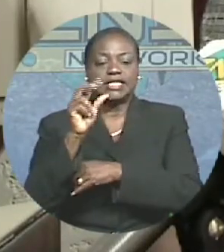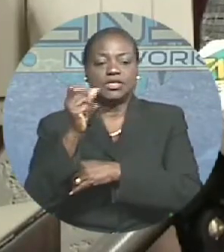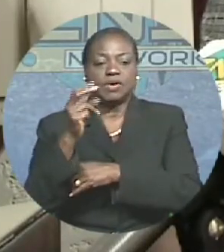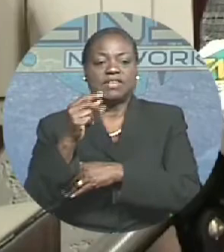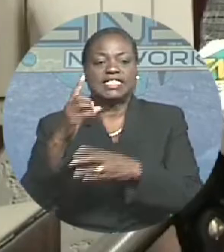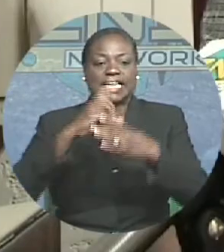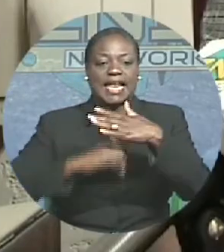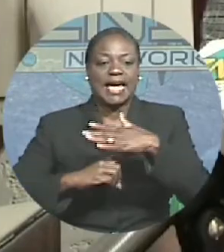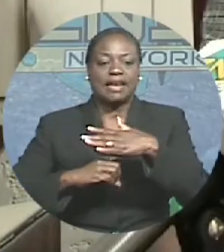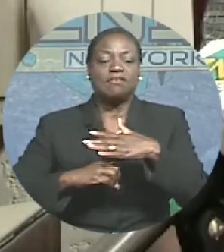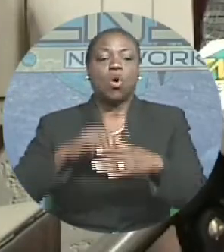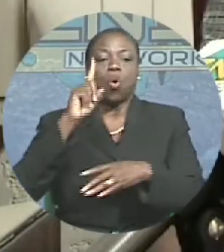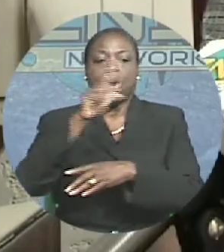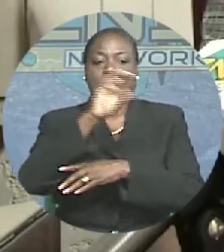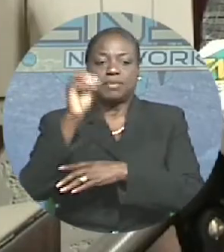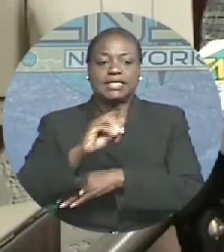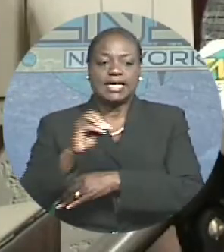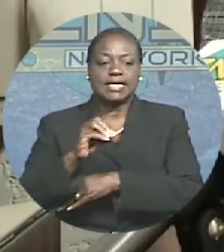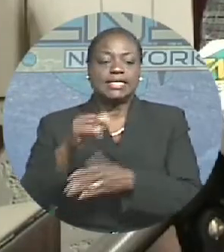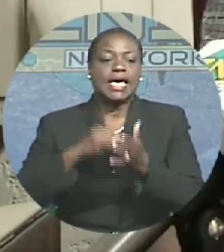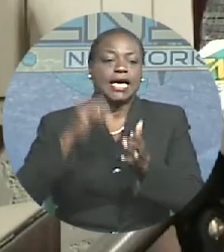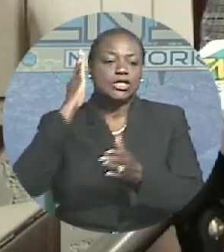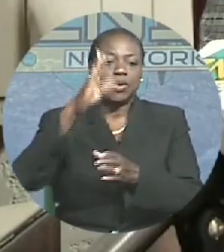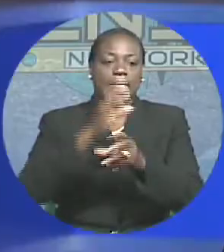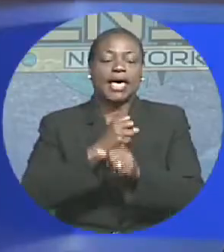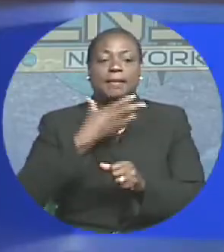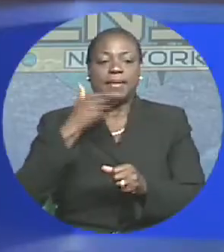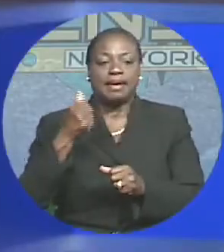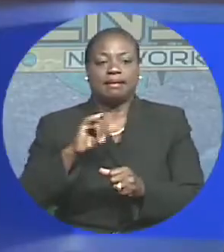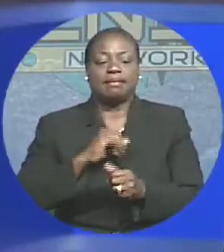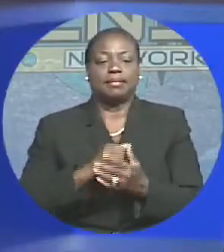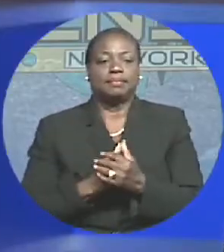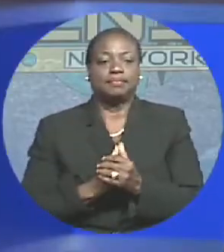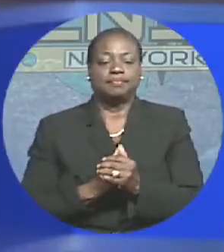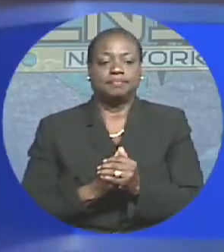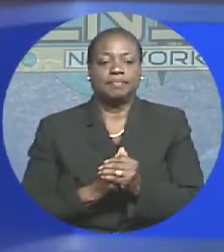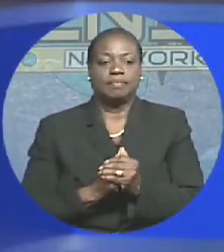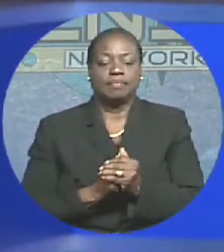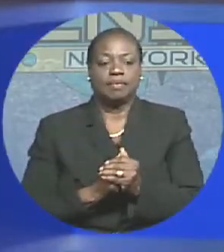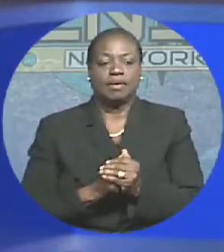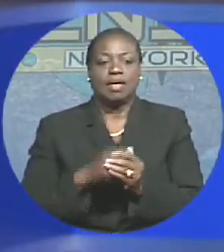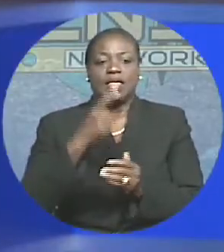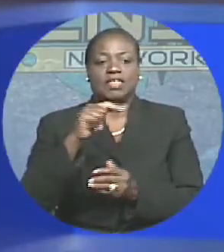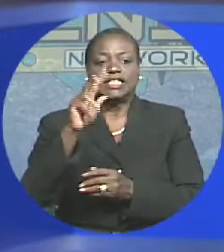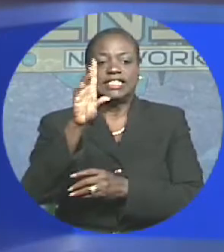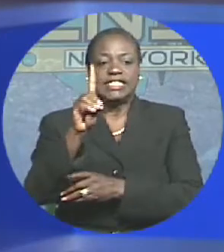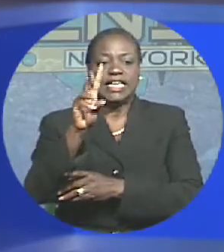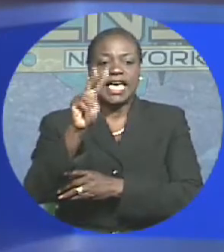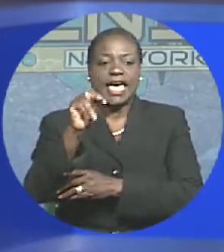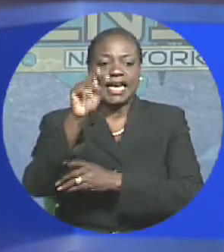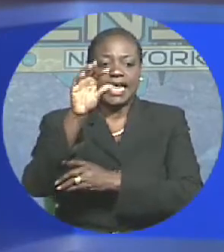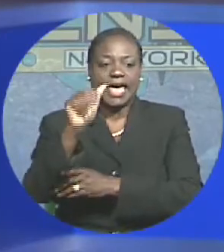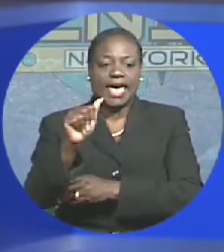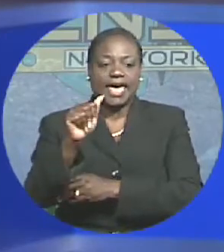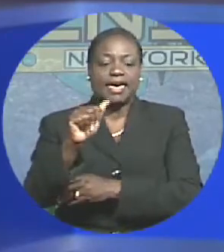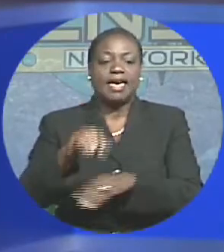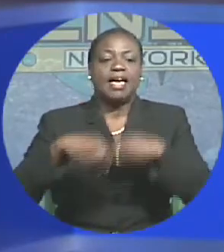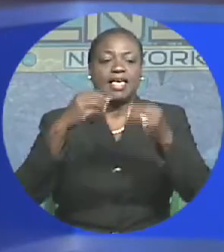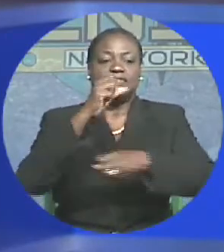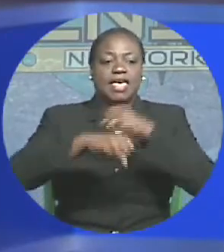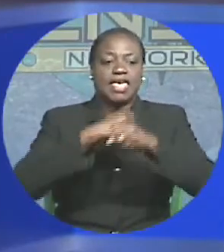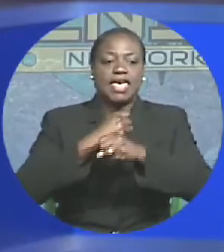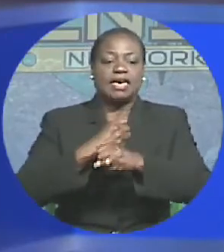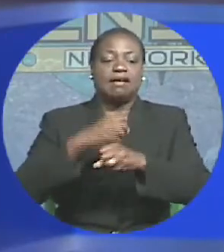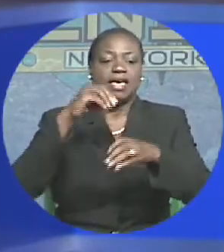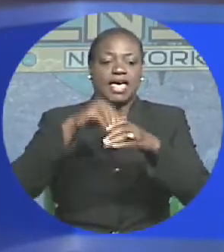1%. It will get better, and I can assure you. The Democratic National Alliance, giving its year-in-review report on the